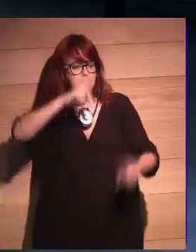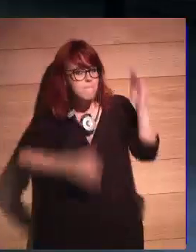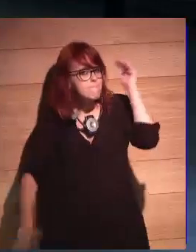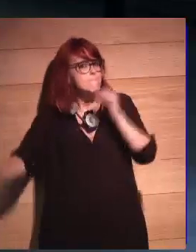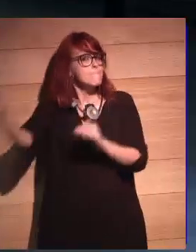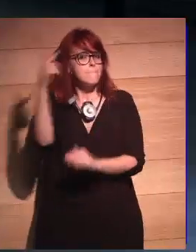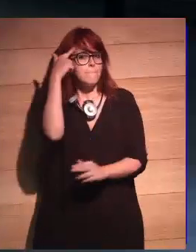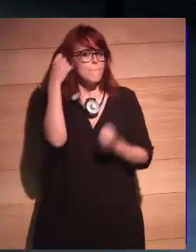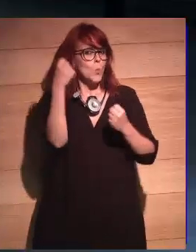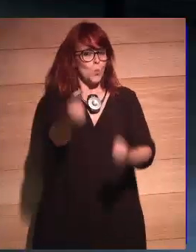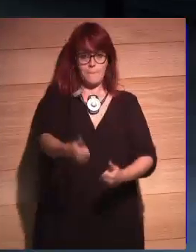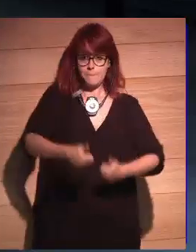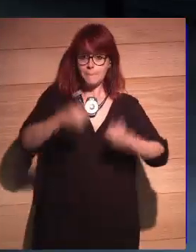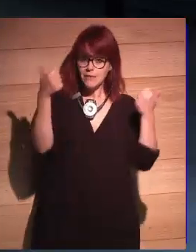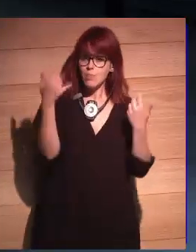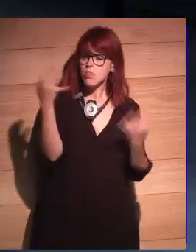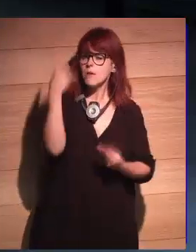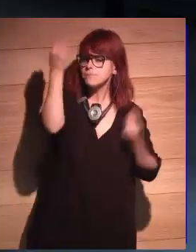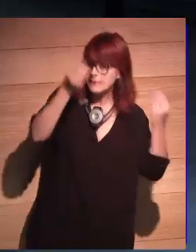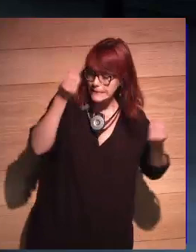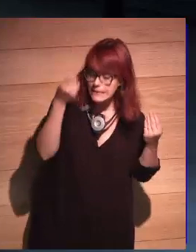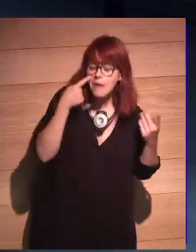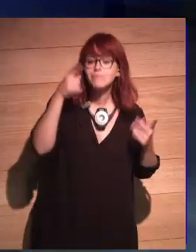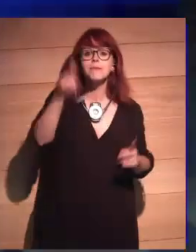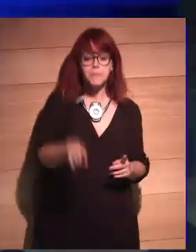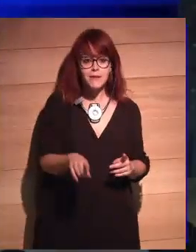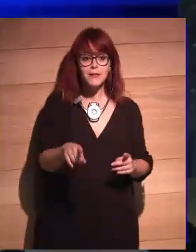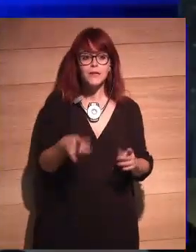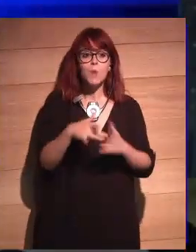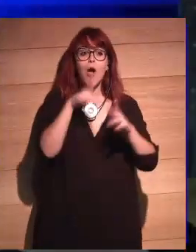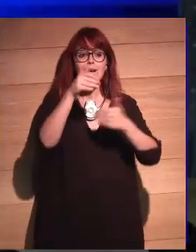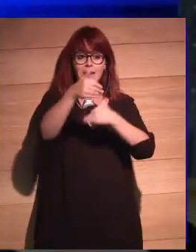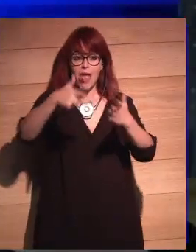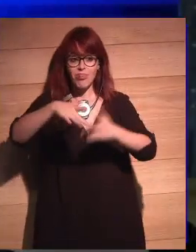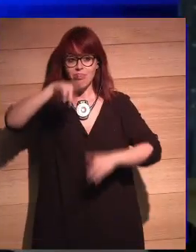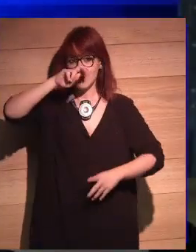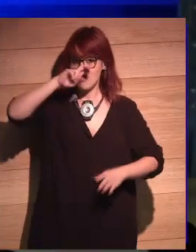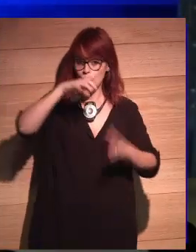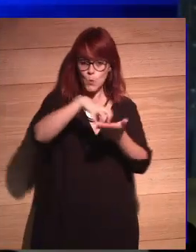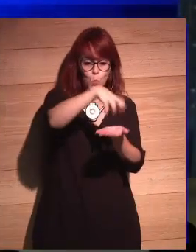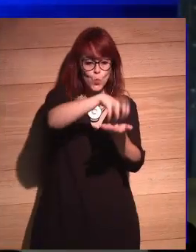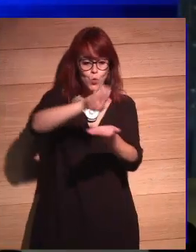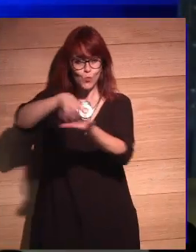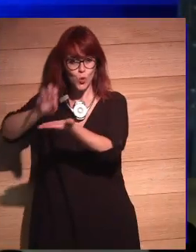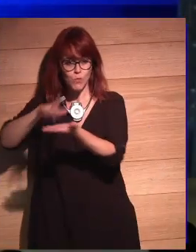about. And actually, the fragrance boxes are getting really good. So you can actually start to control some of this better.